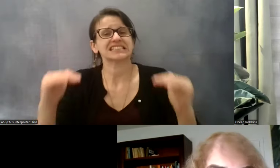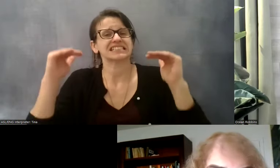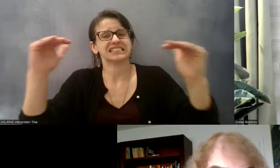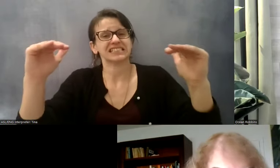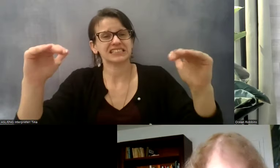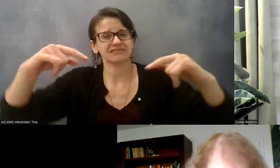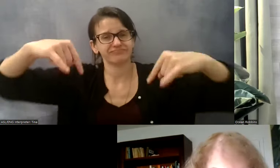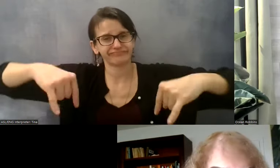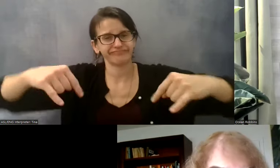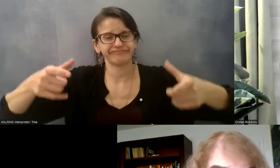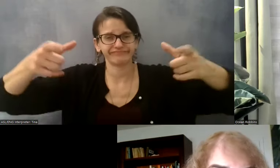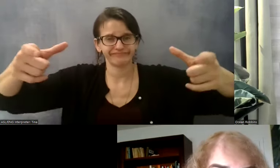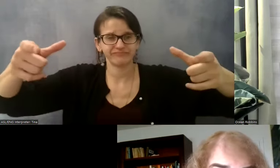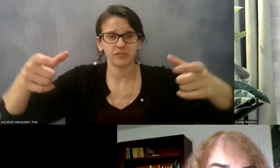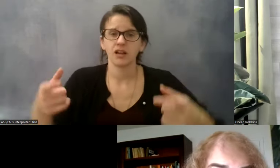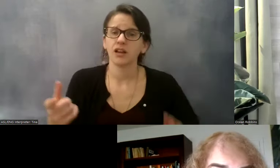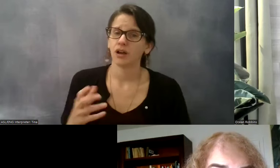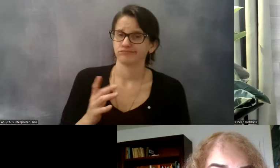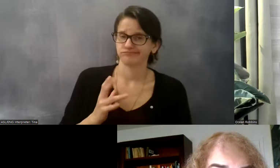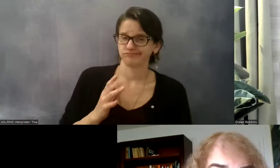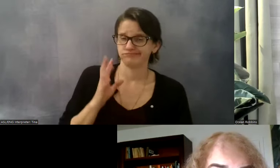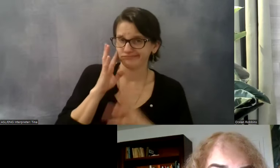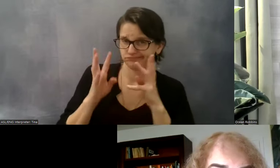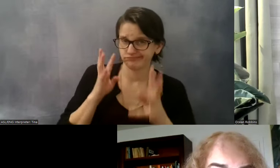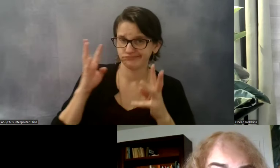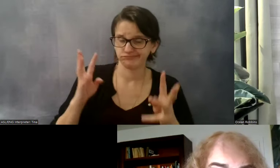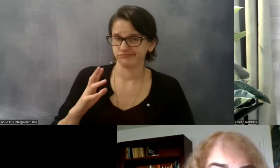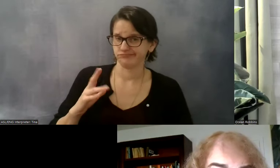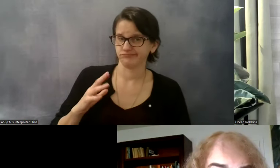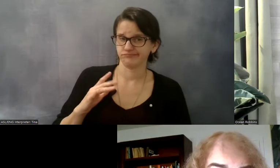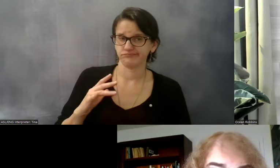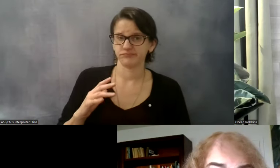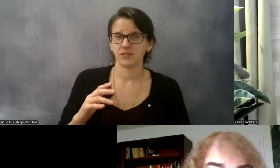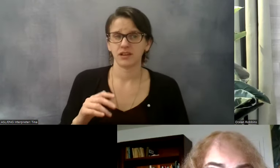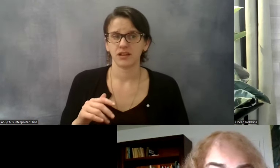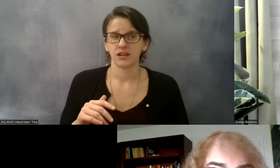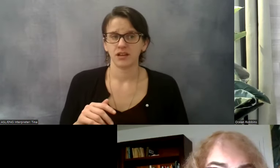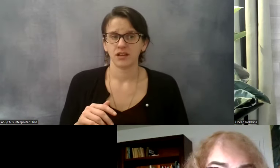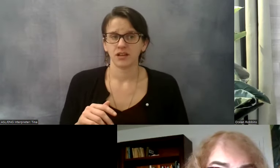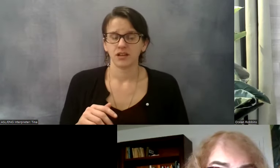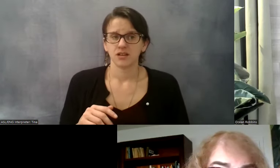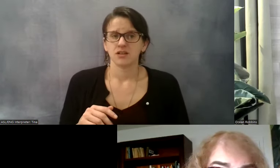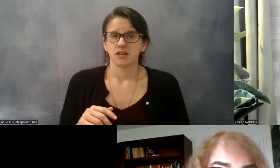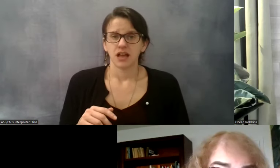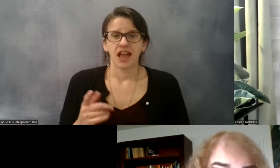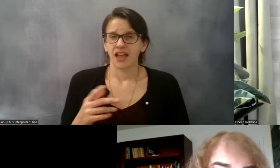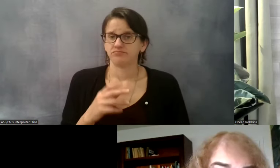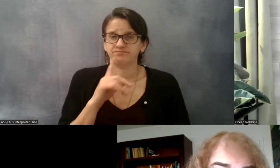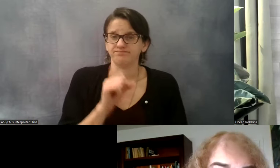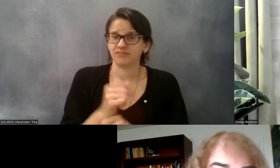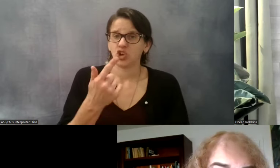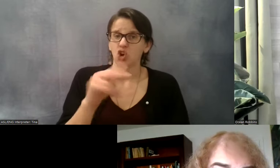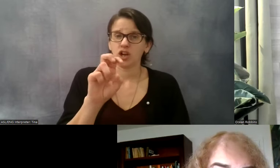are they're a great innovation, and they've really swept the garden